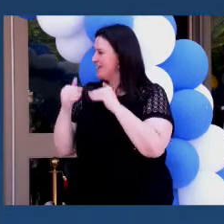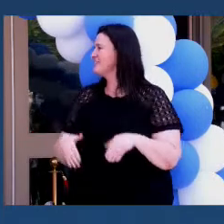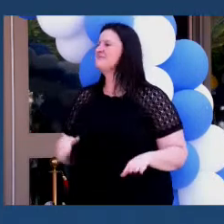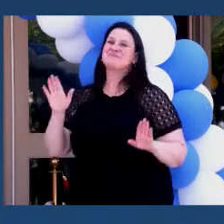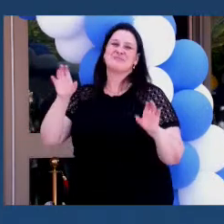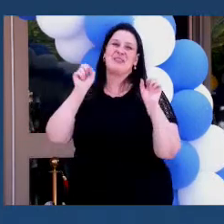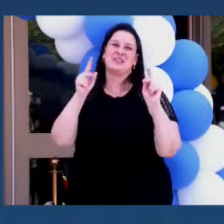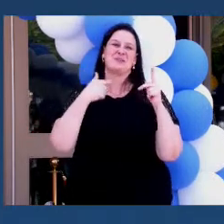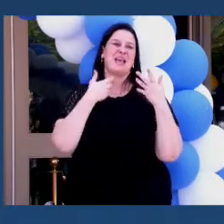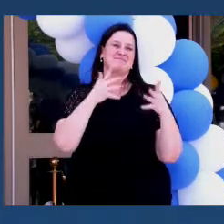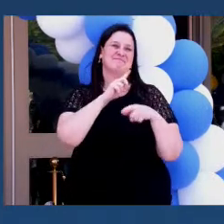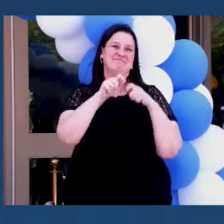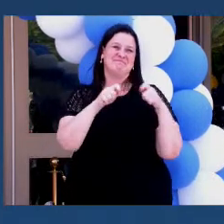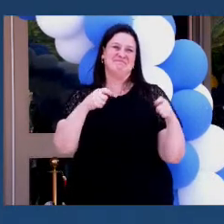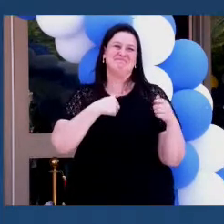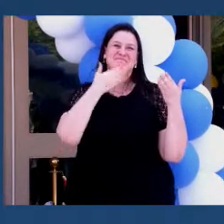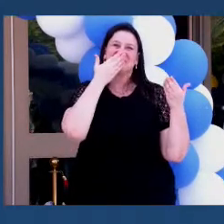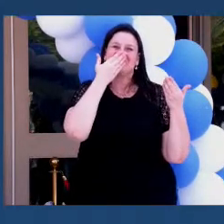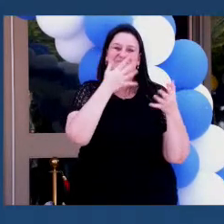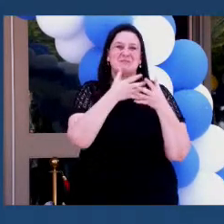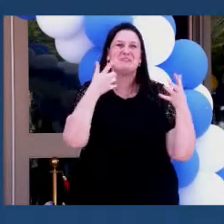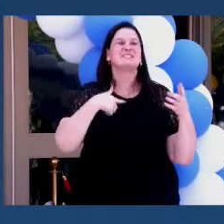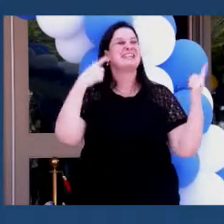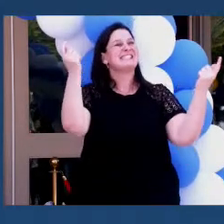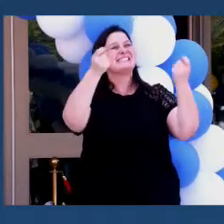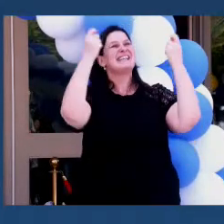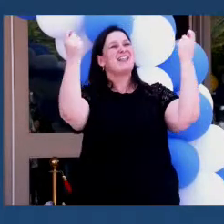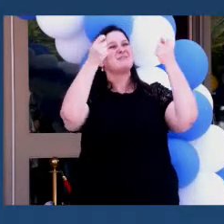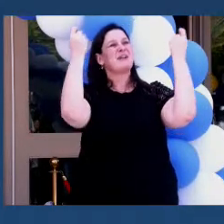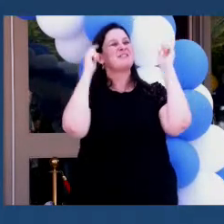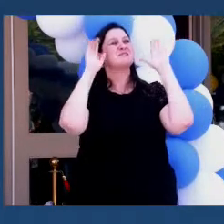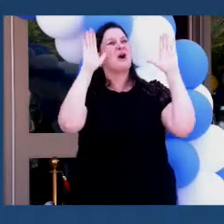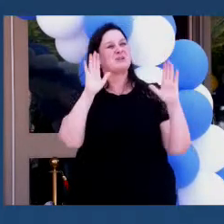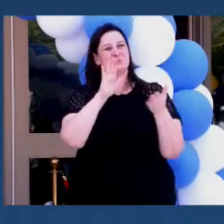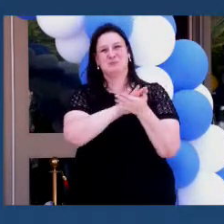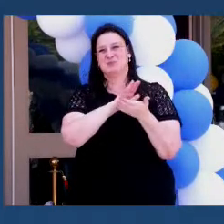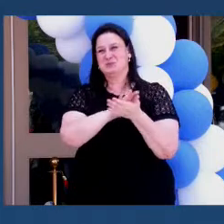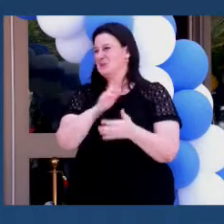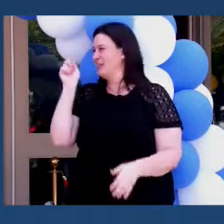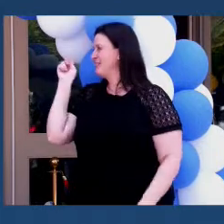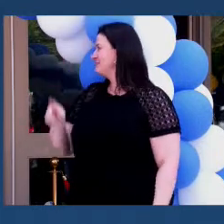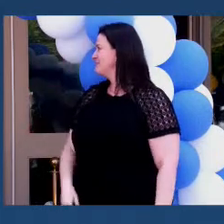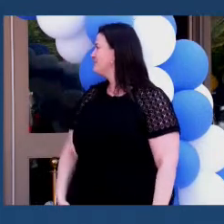that's all. Thank you so much, everyone. And let's celebrate this awesome school.